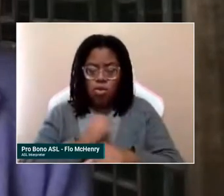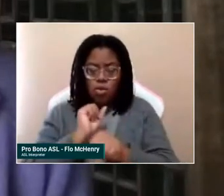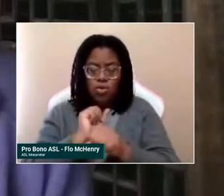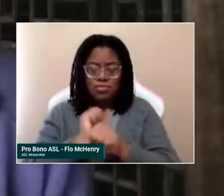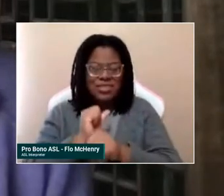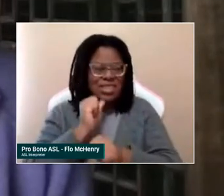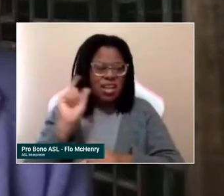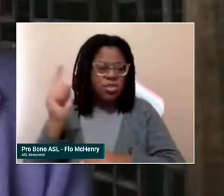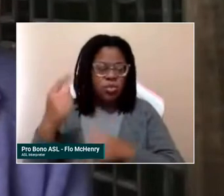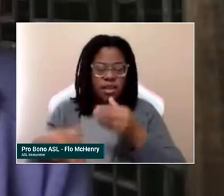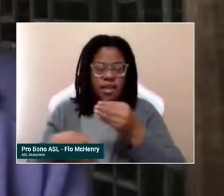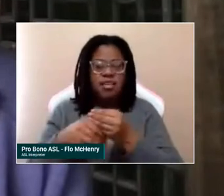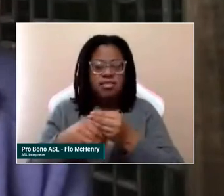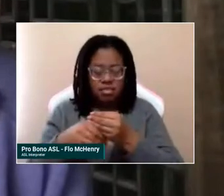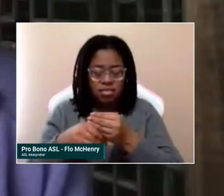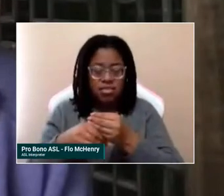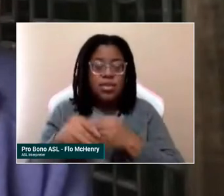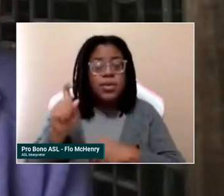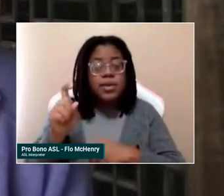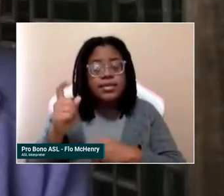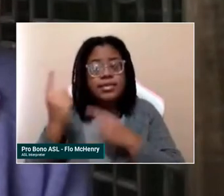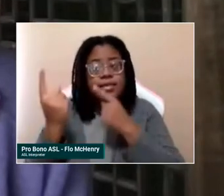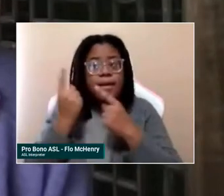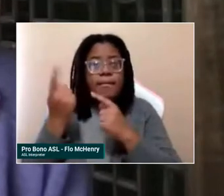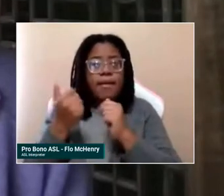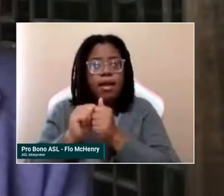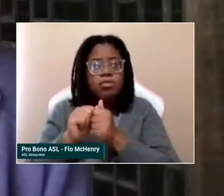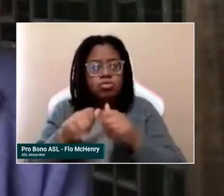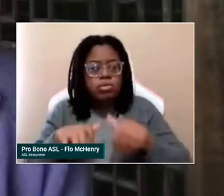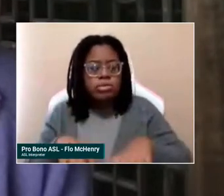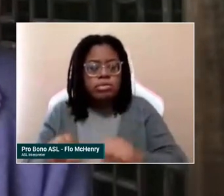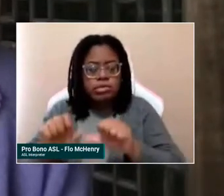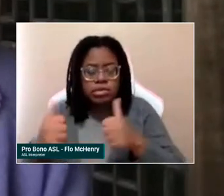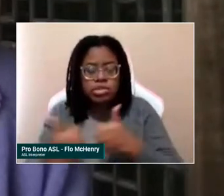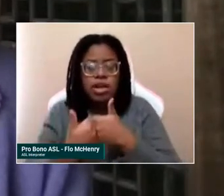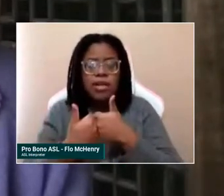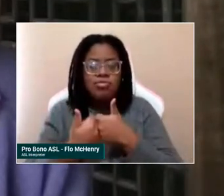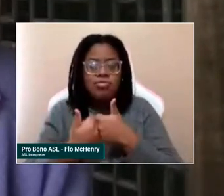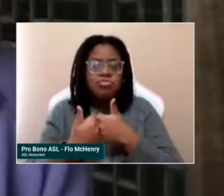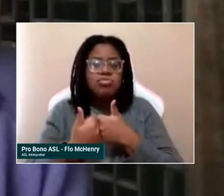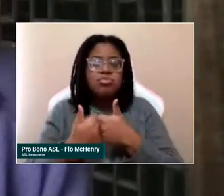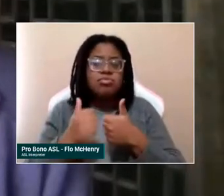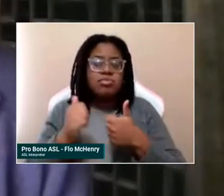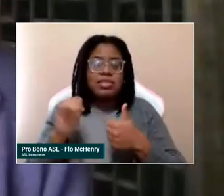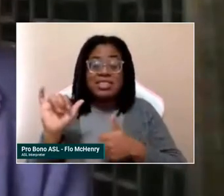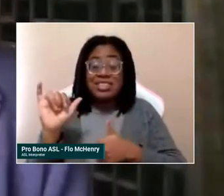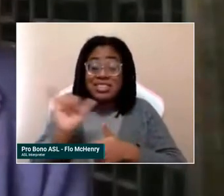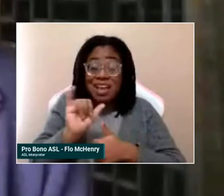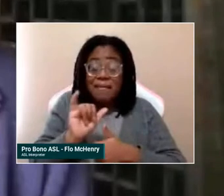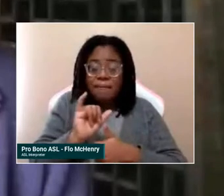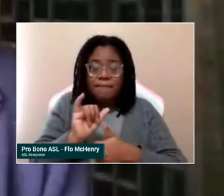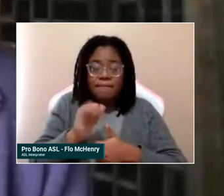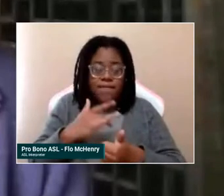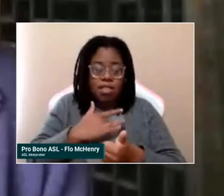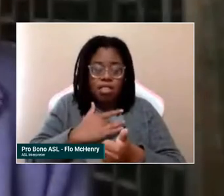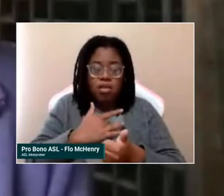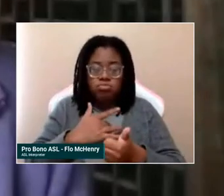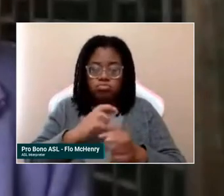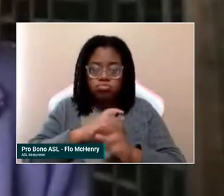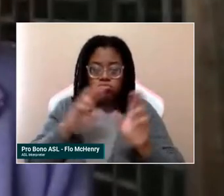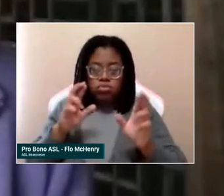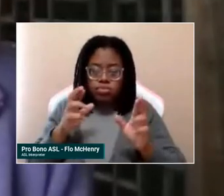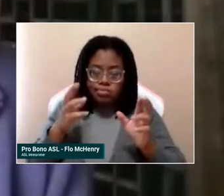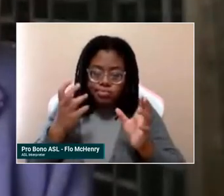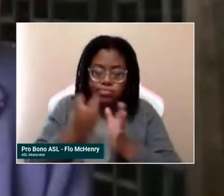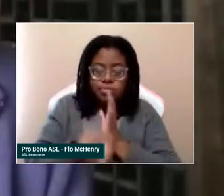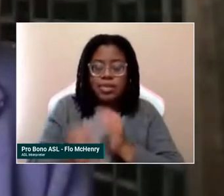add-on. We need to think about taking on climate challenges much as we lean into diversity, equity, and inclusion. Like